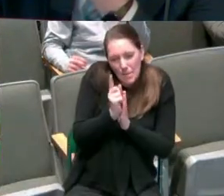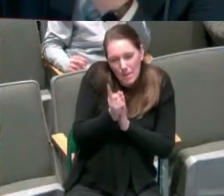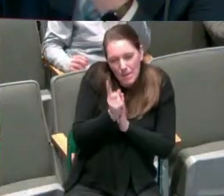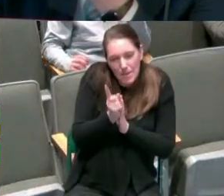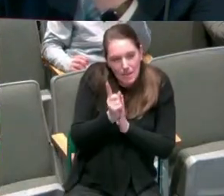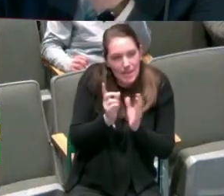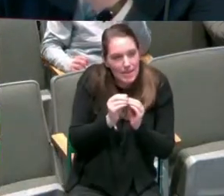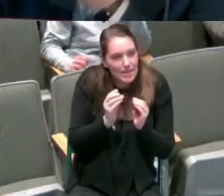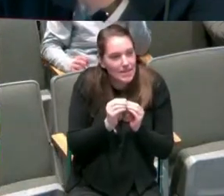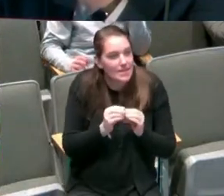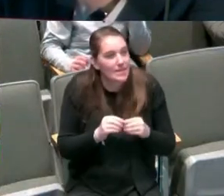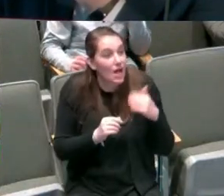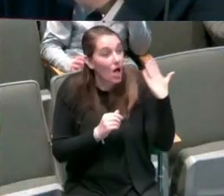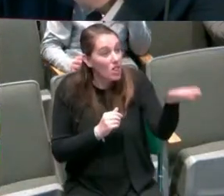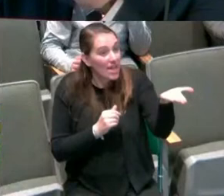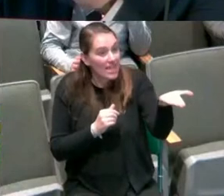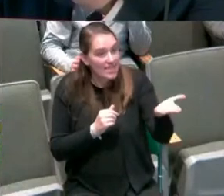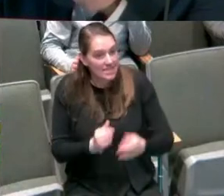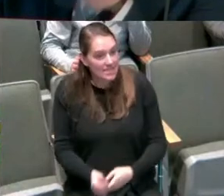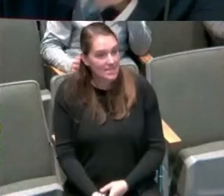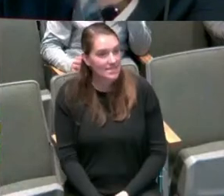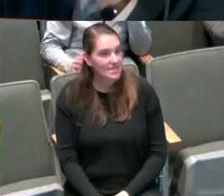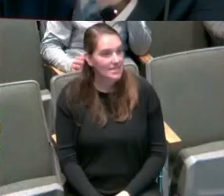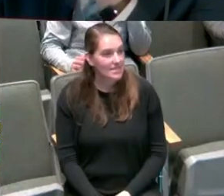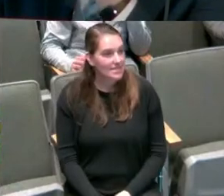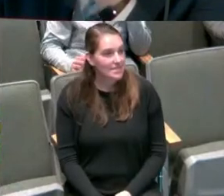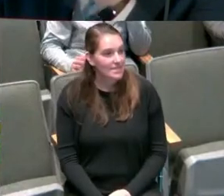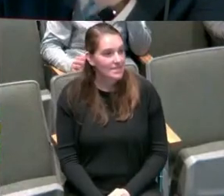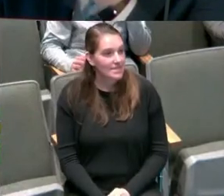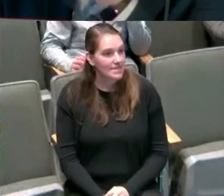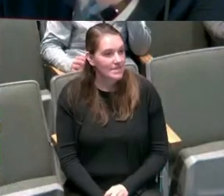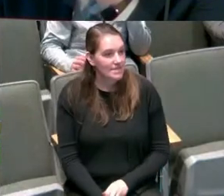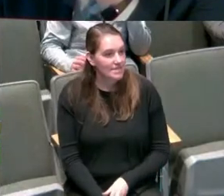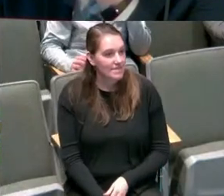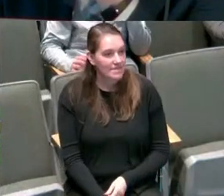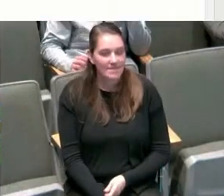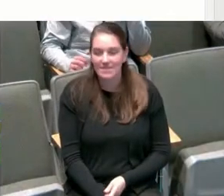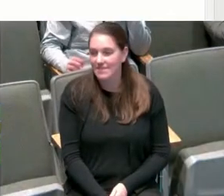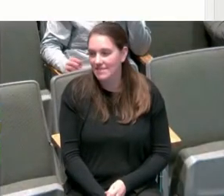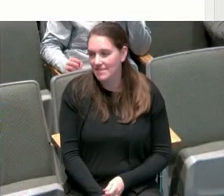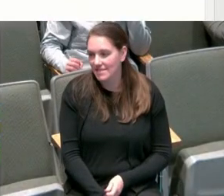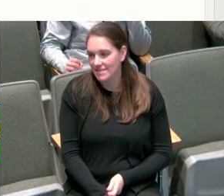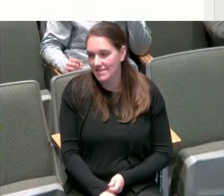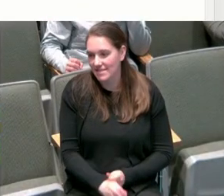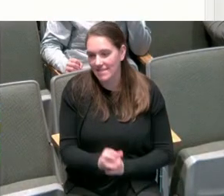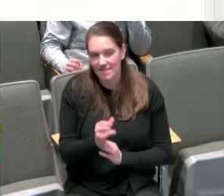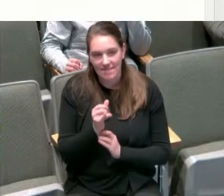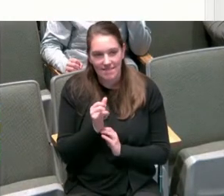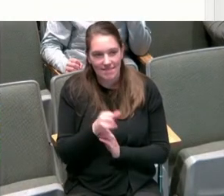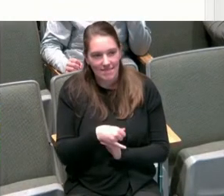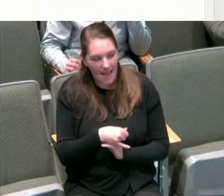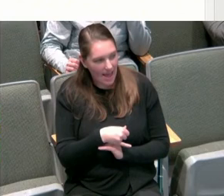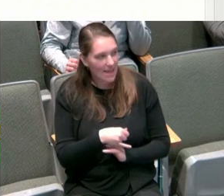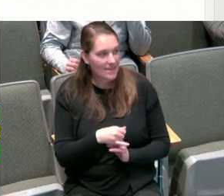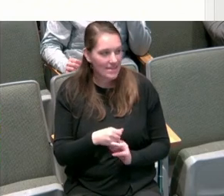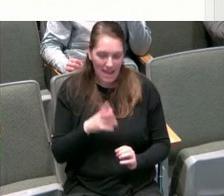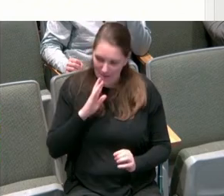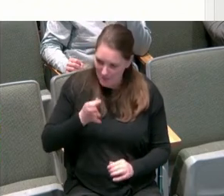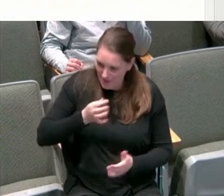well I look at this this might be what you're talking about it is I'm going right into that excellent